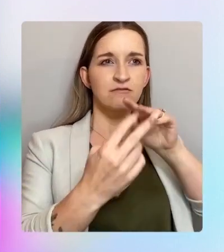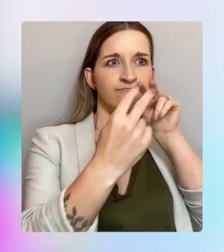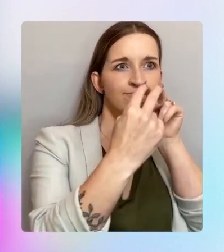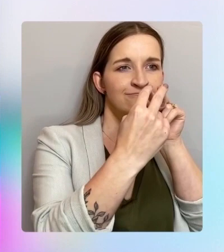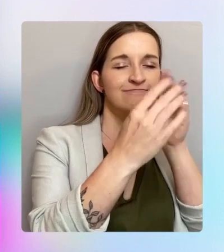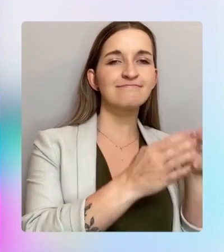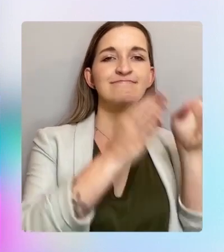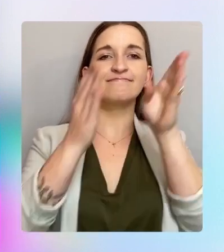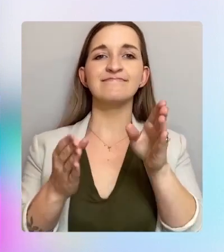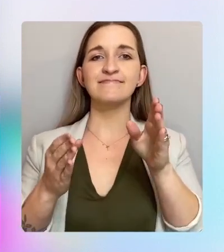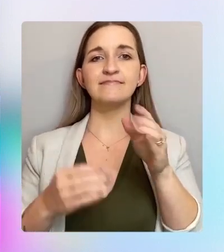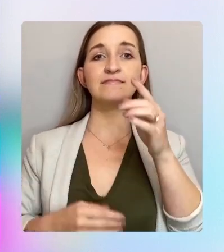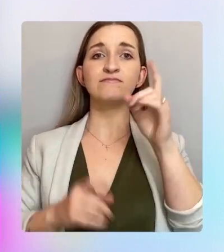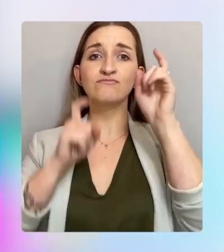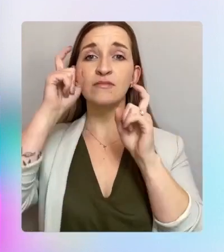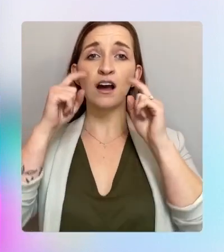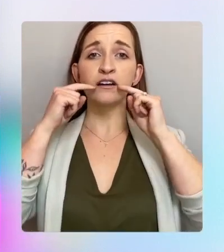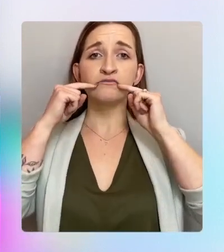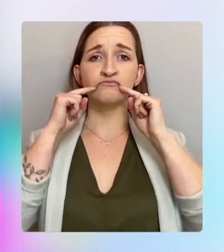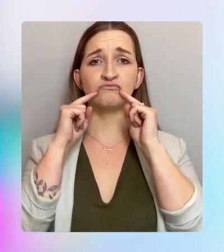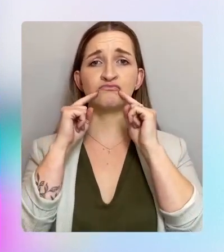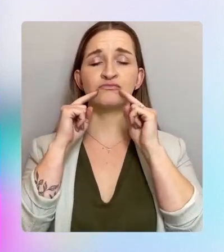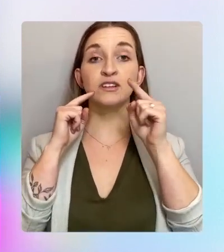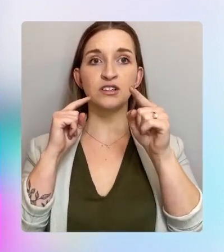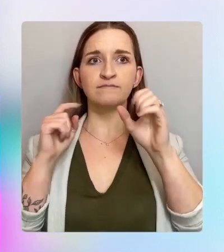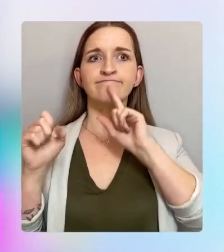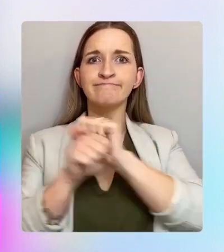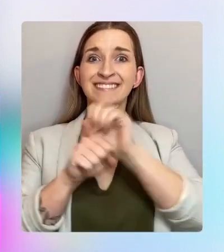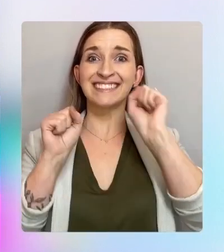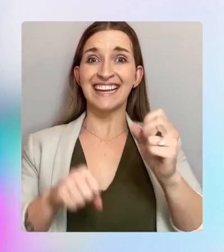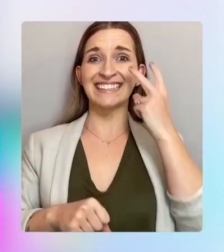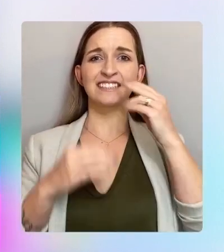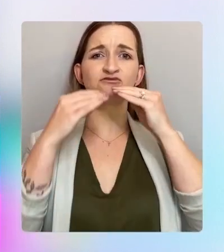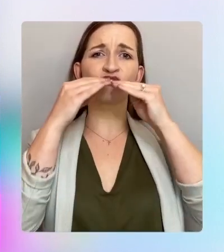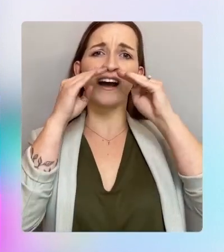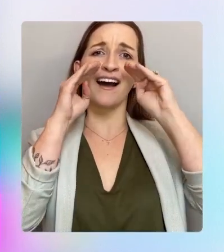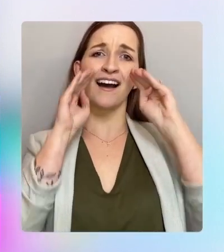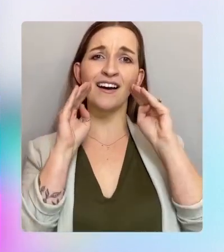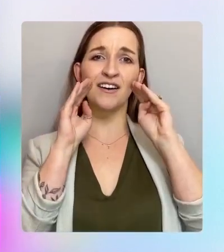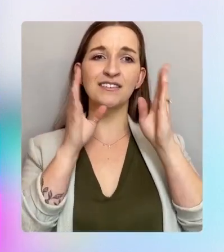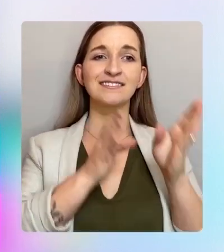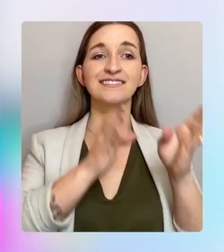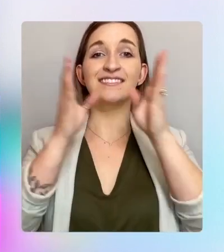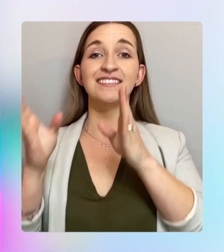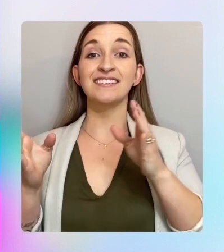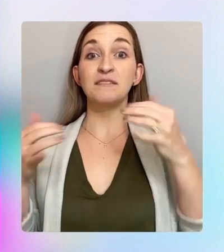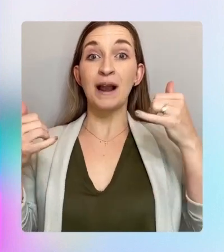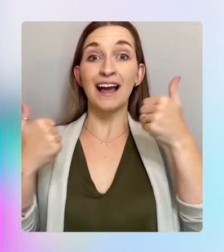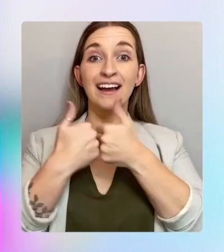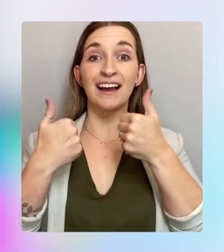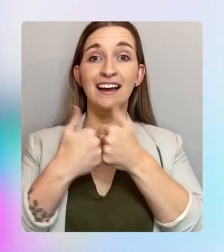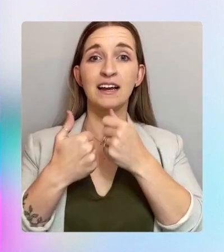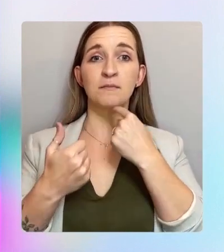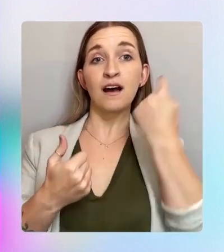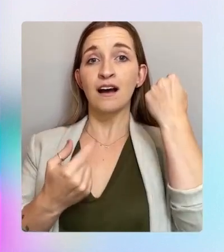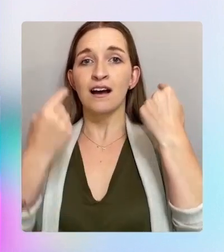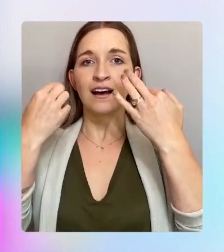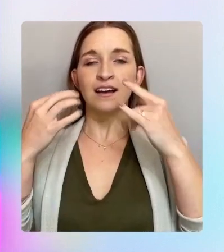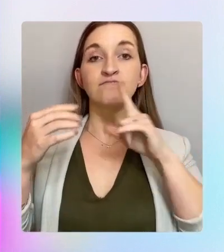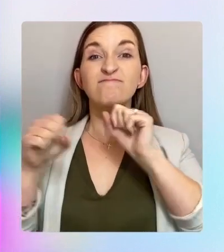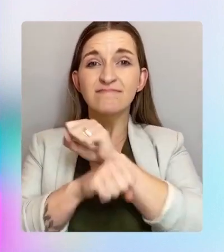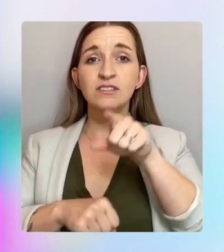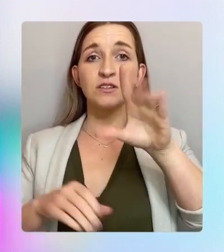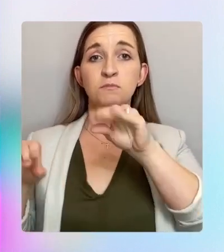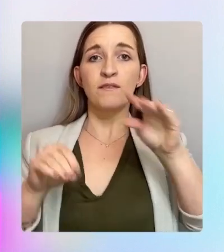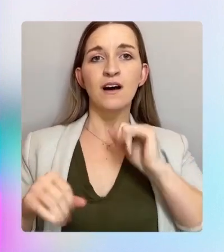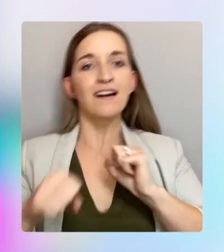When you frown, the person with whom you're talking would see your reaction. When you're playing games, you could really dodge